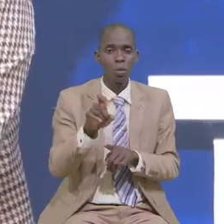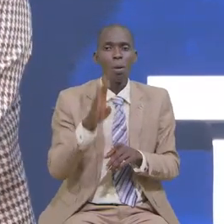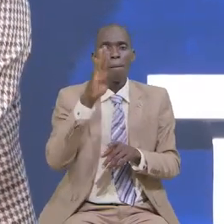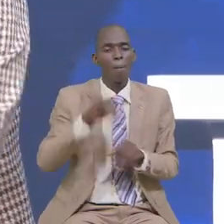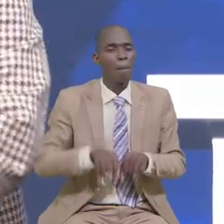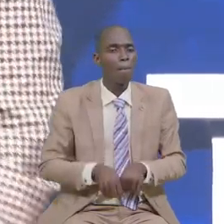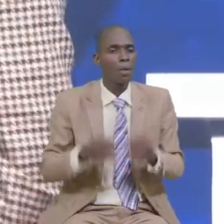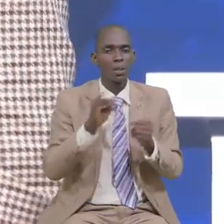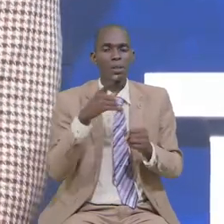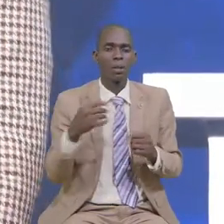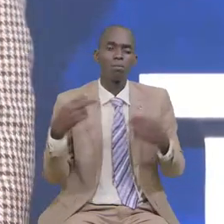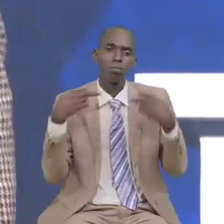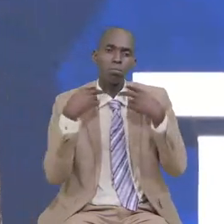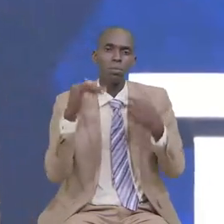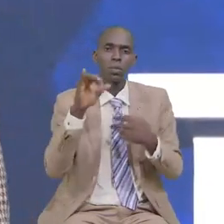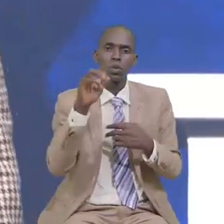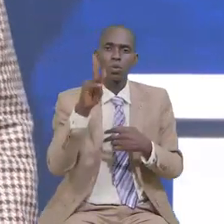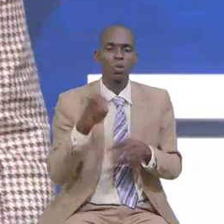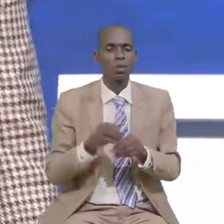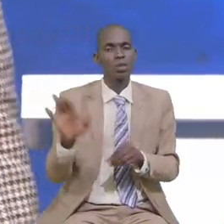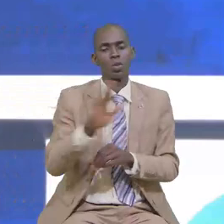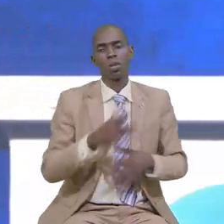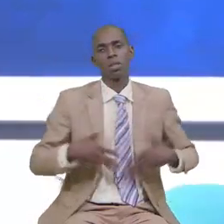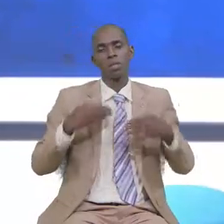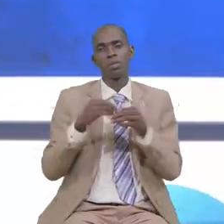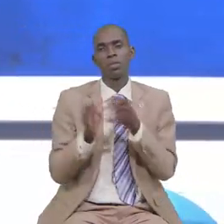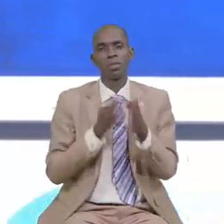the yoke in your life.